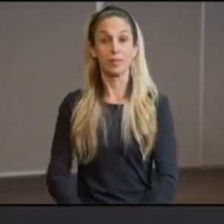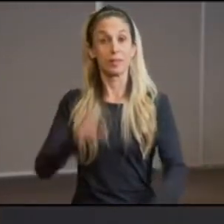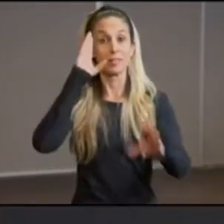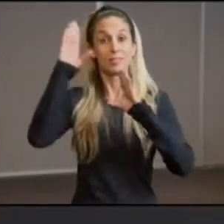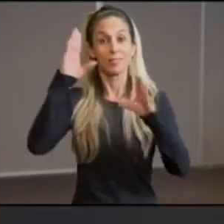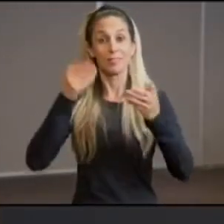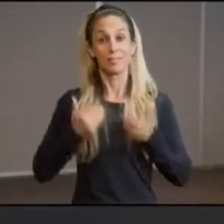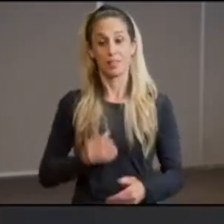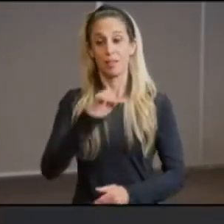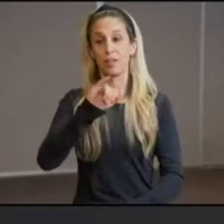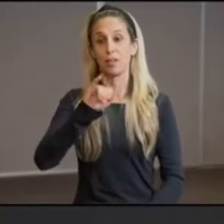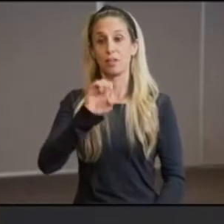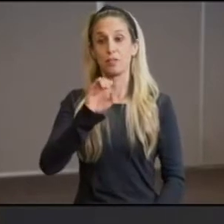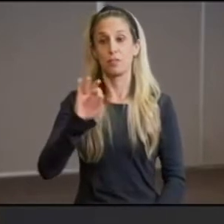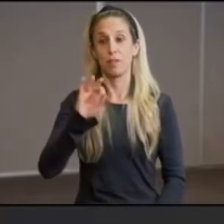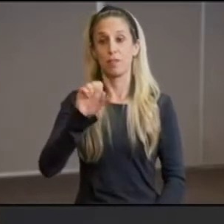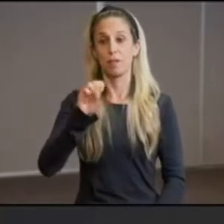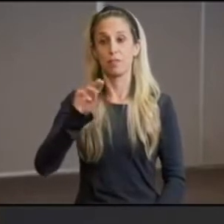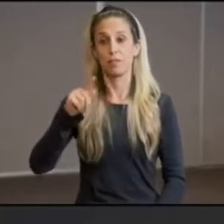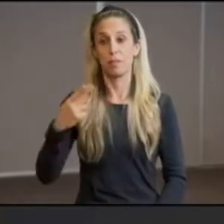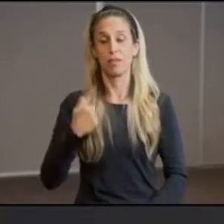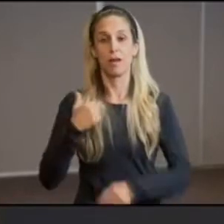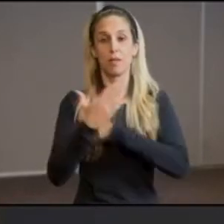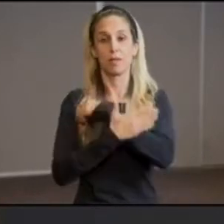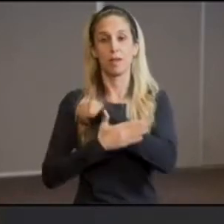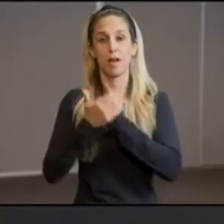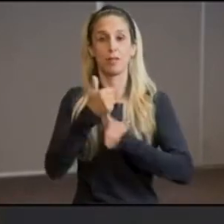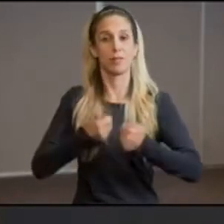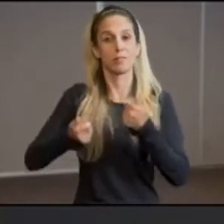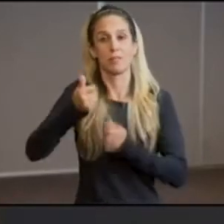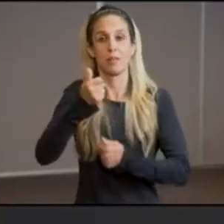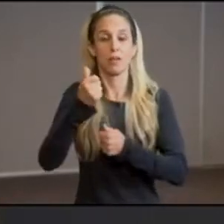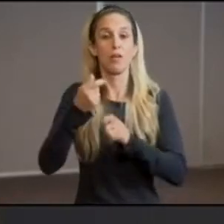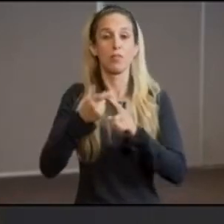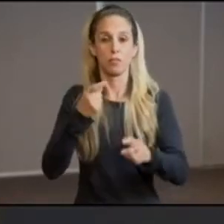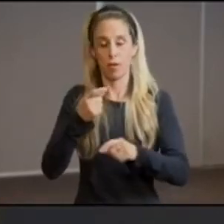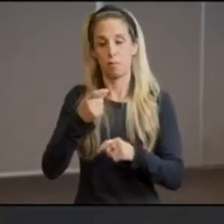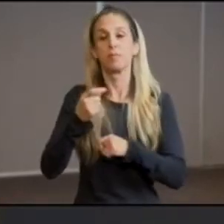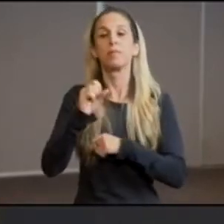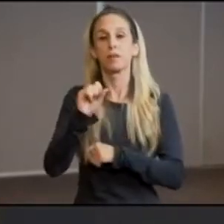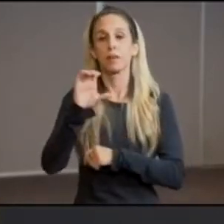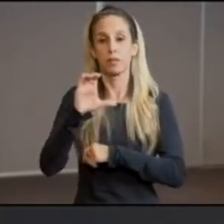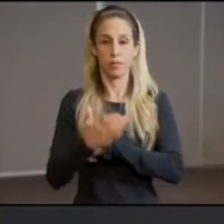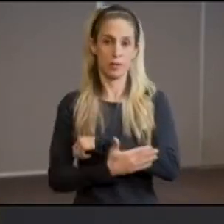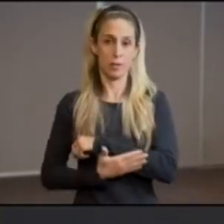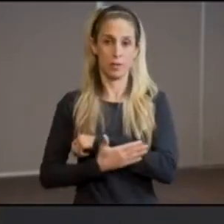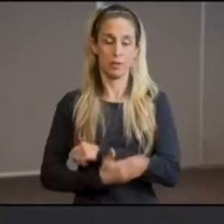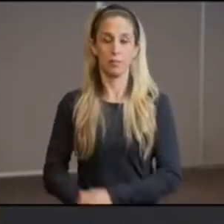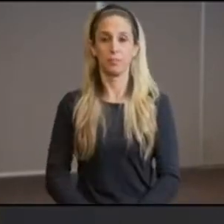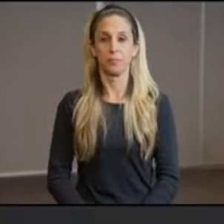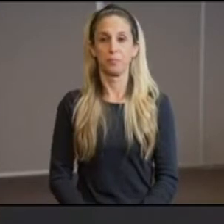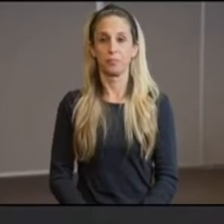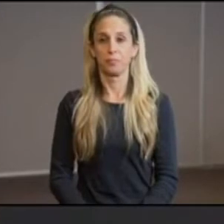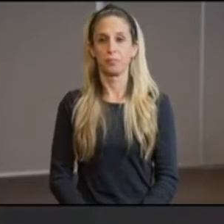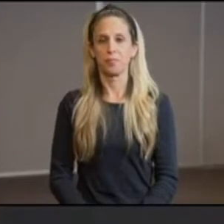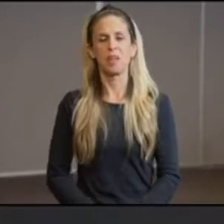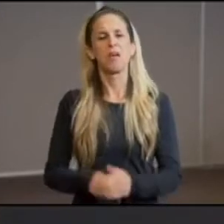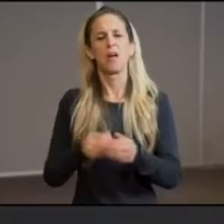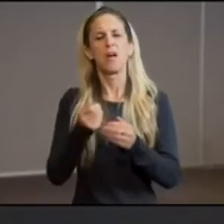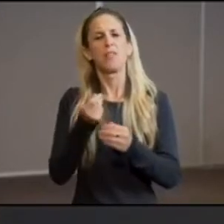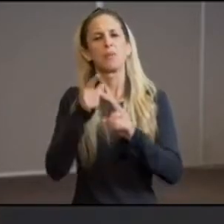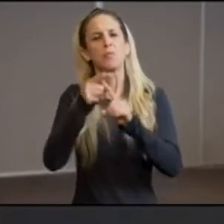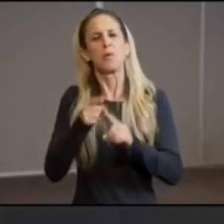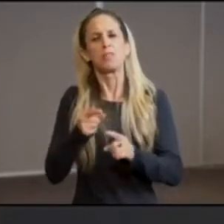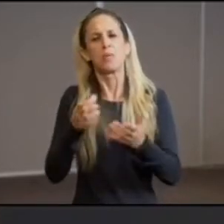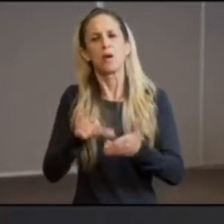Hello, I'm Jeff Smith. I'm the county executive of the County of Santa Clara. I wanted to emphasize a few points